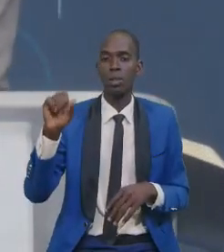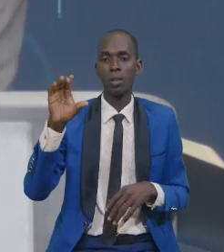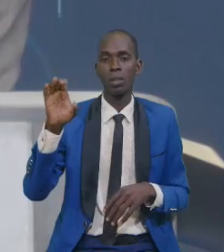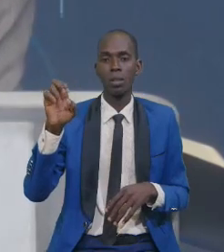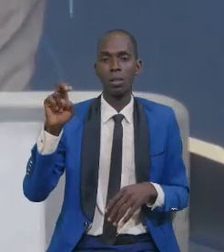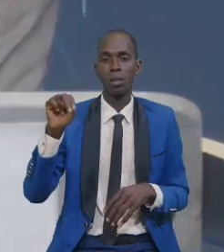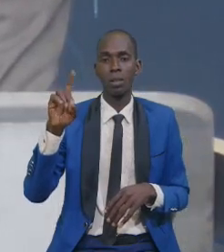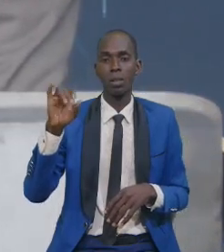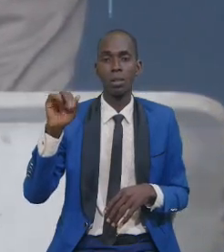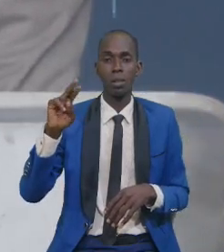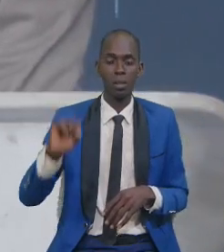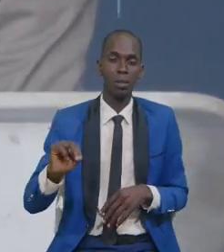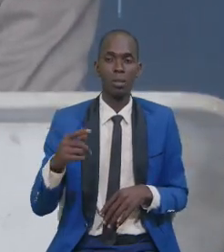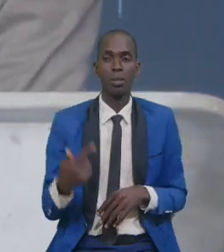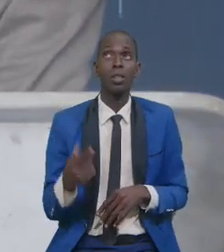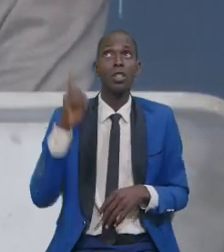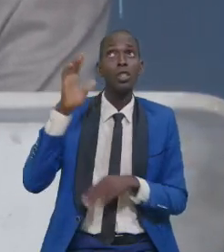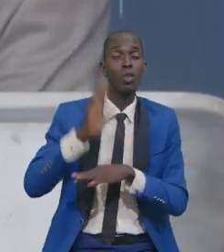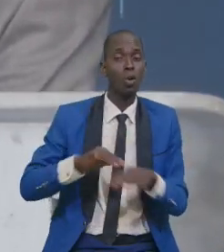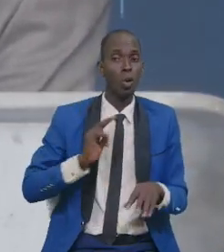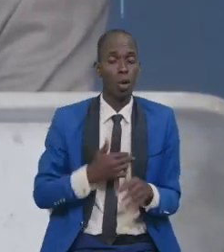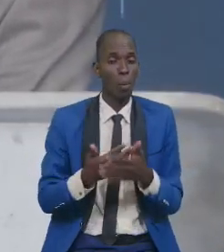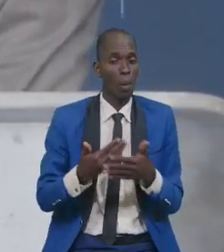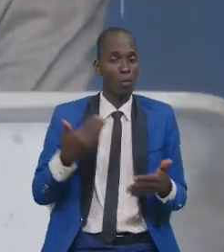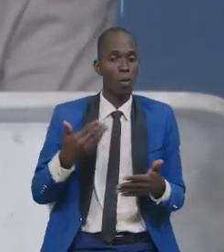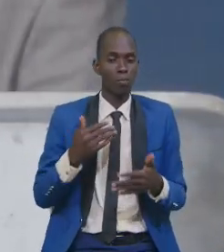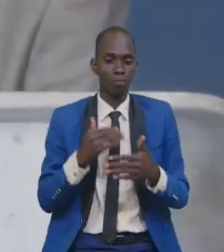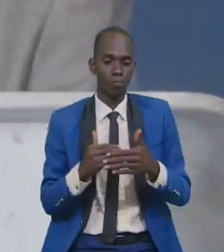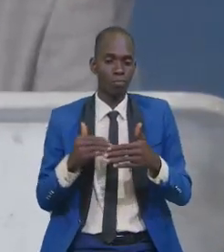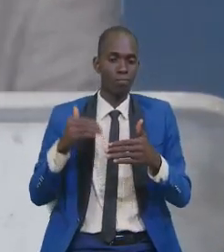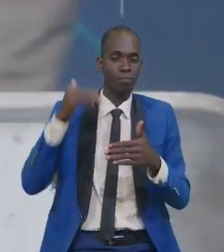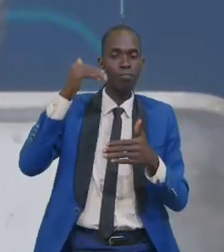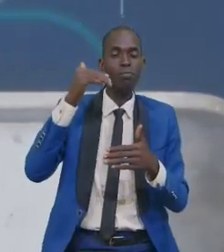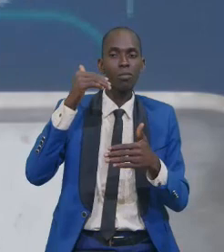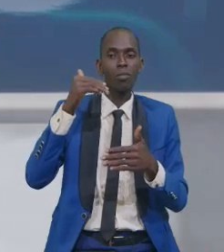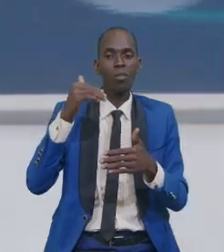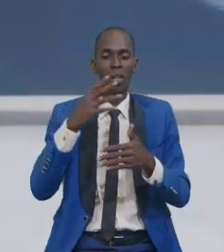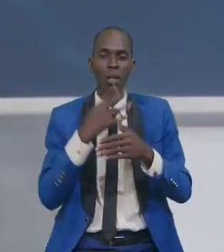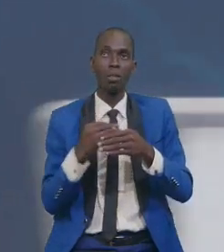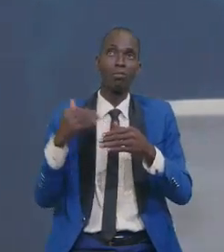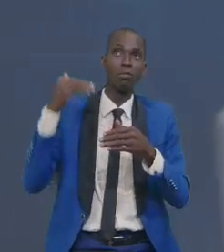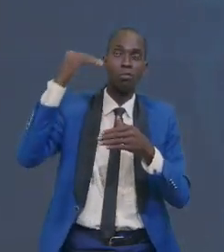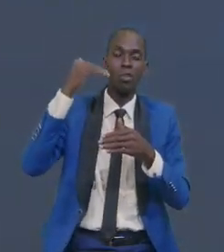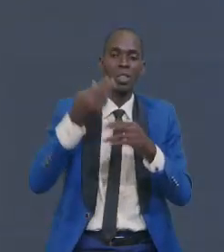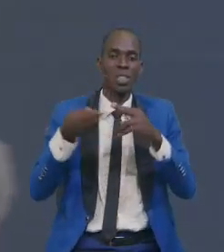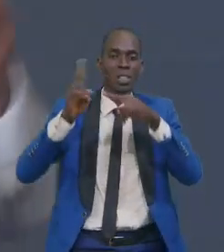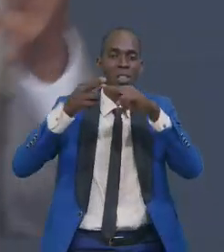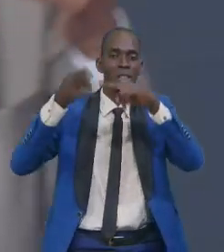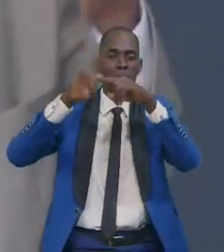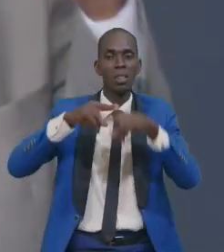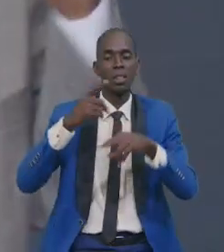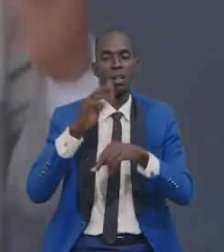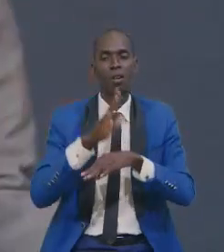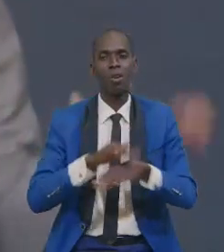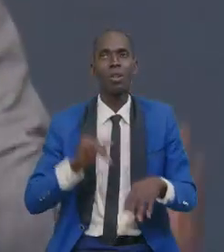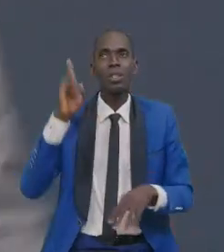he called us before, he upgraded the call, he's upgrading the call, and he's giving us a